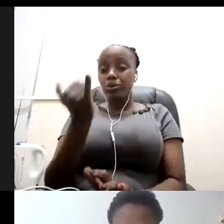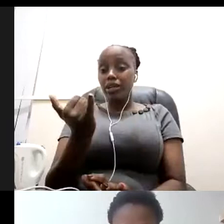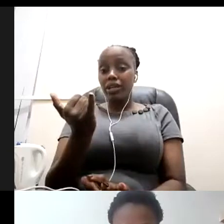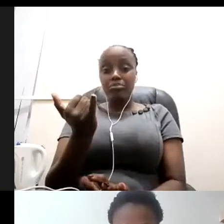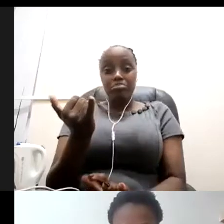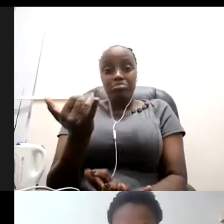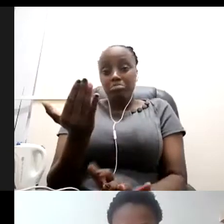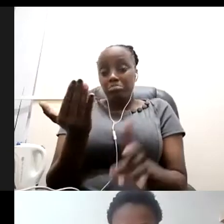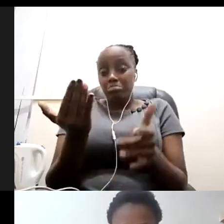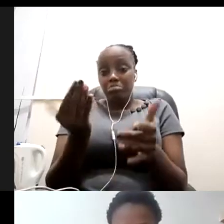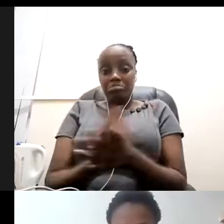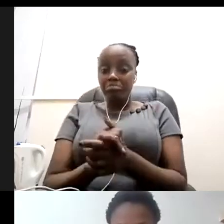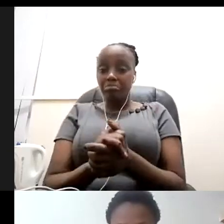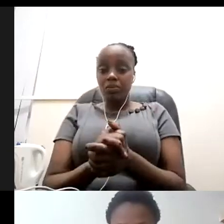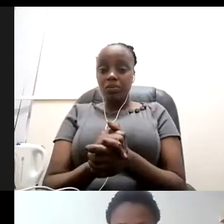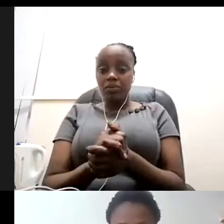Can we,